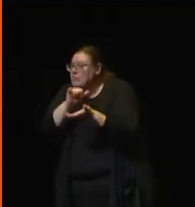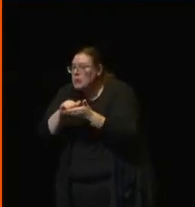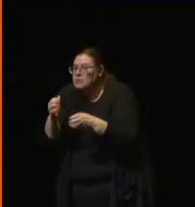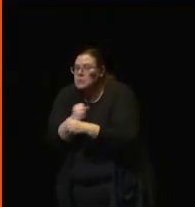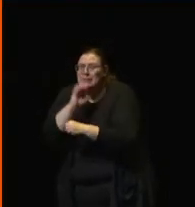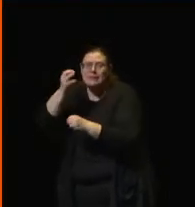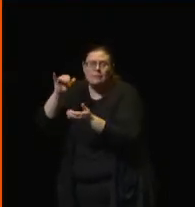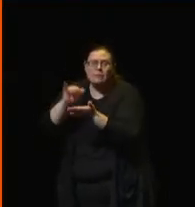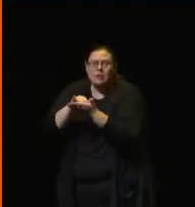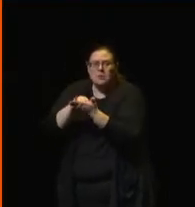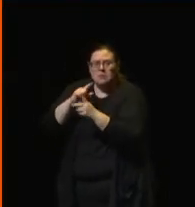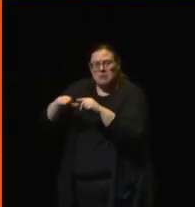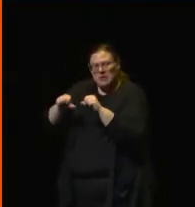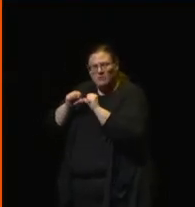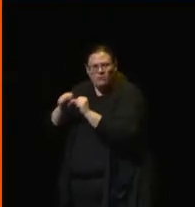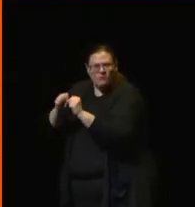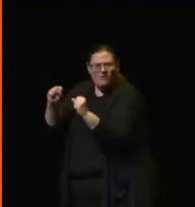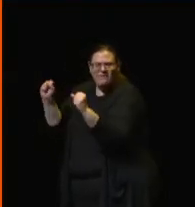win.